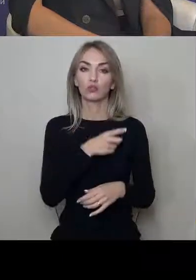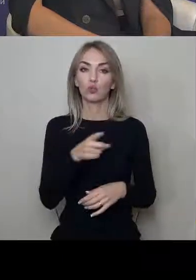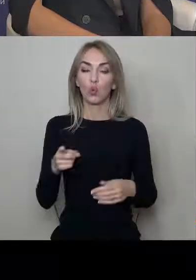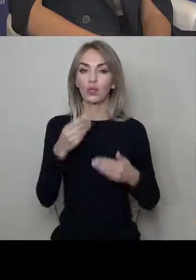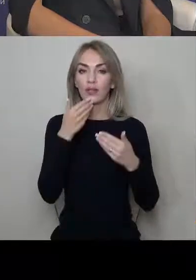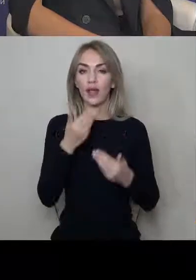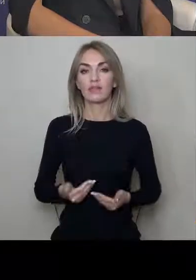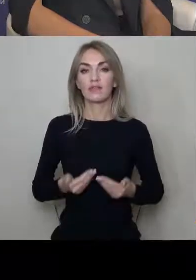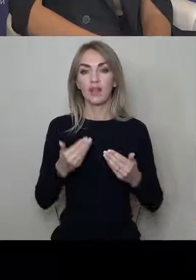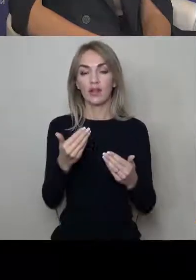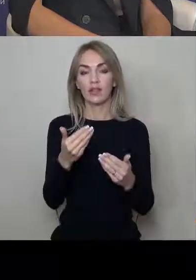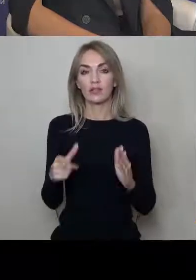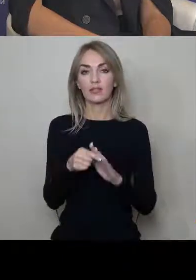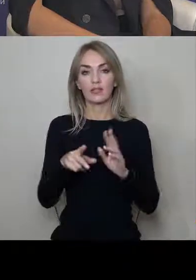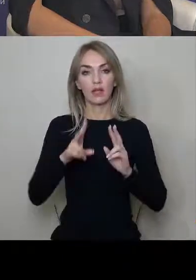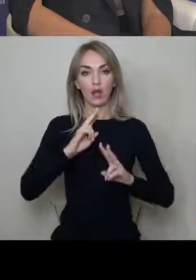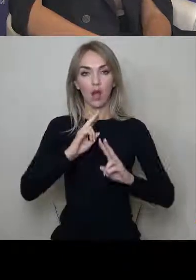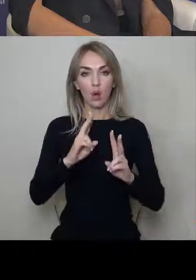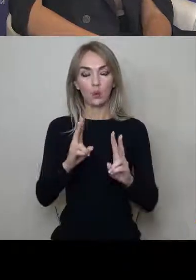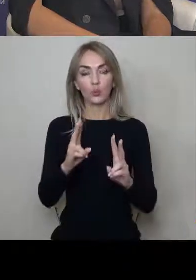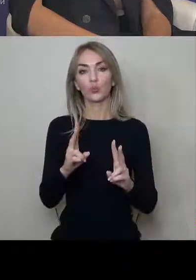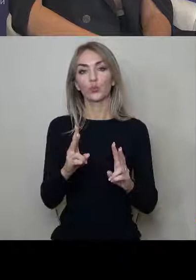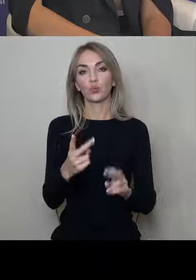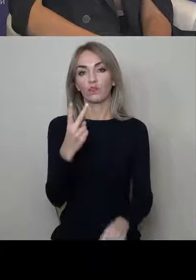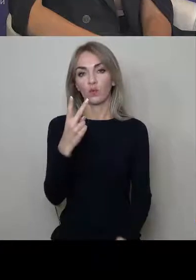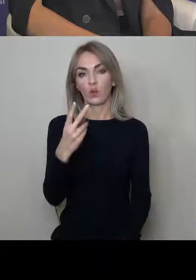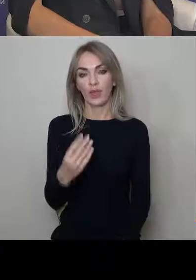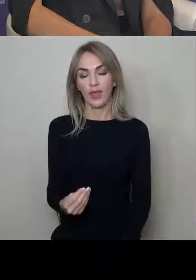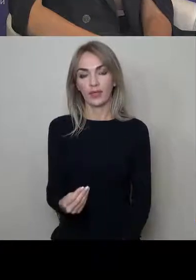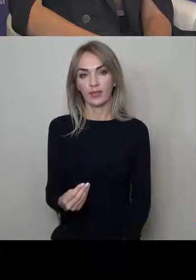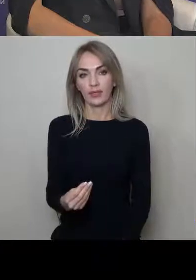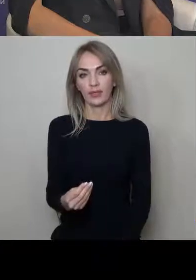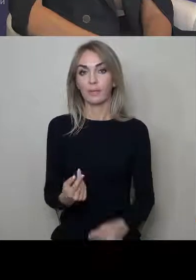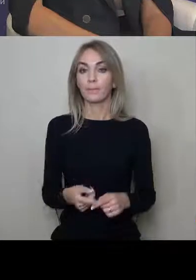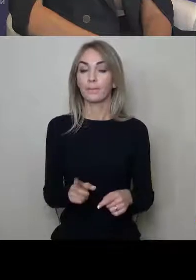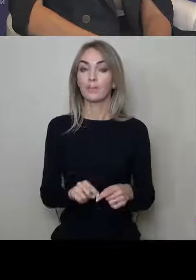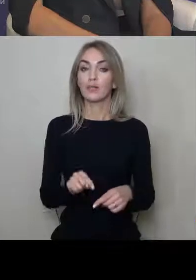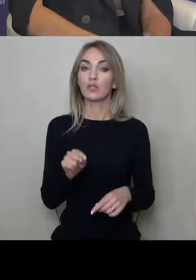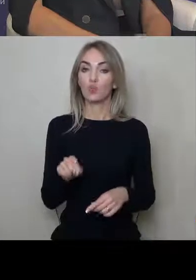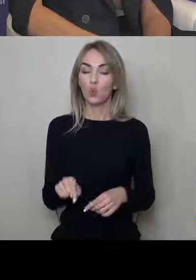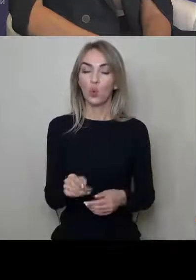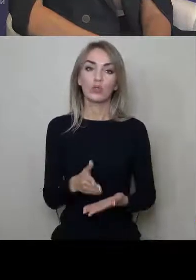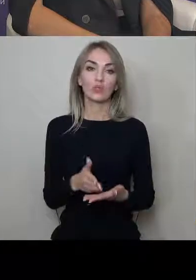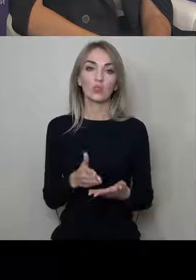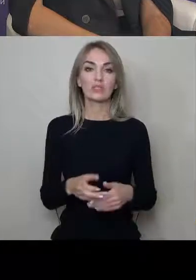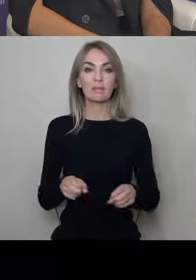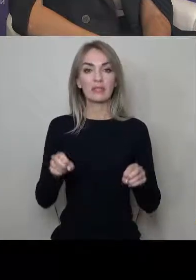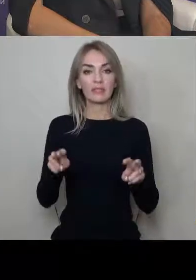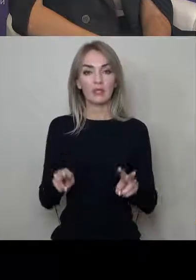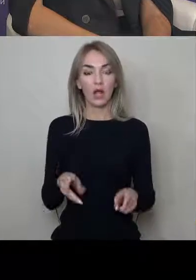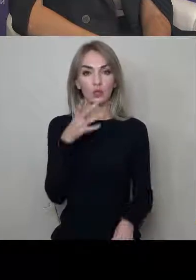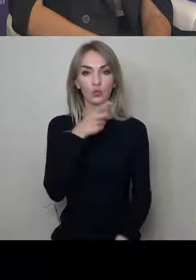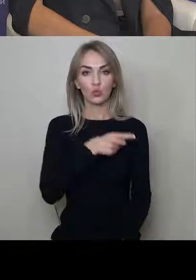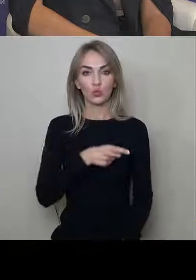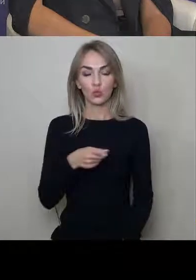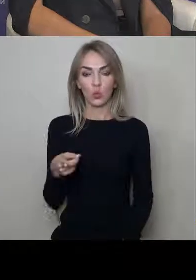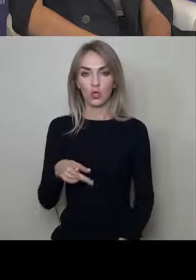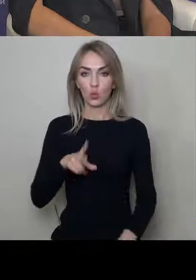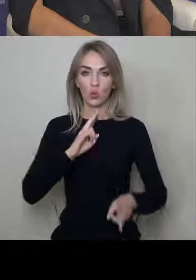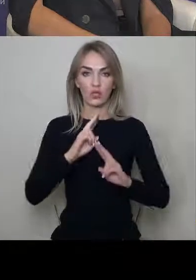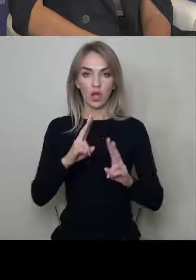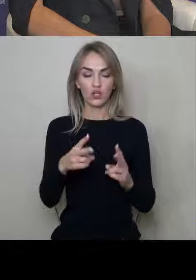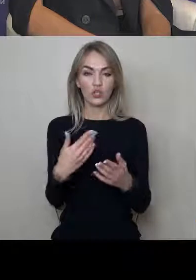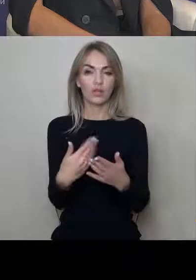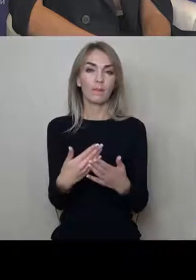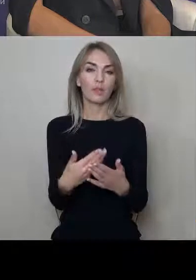election code. At the moment, it is a 2-day period that was established by the code. We also have a